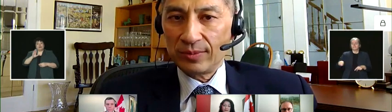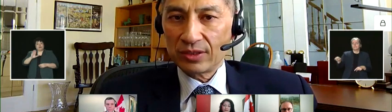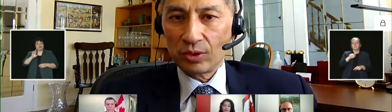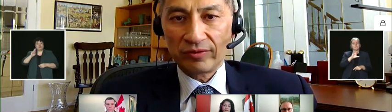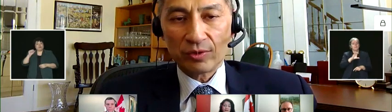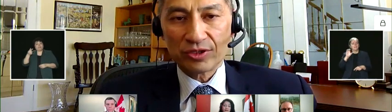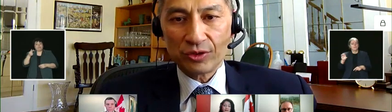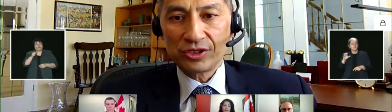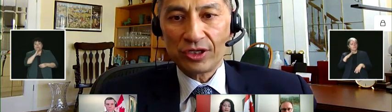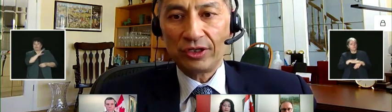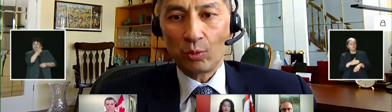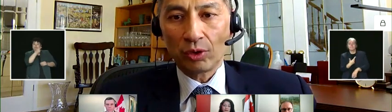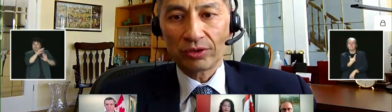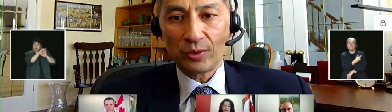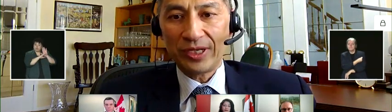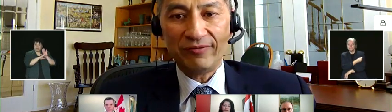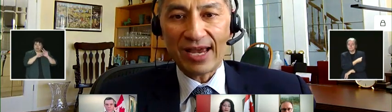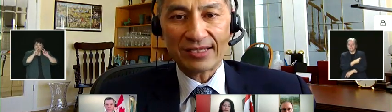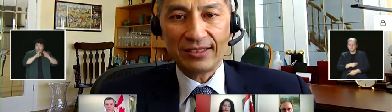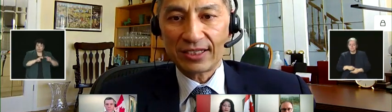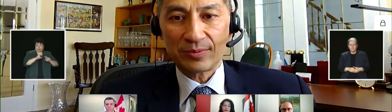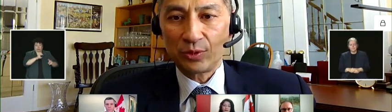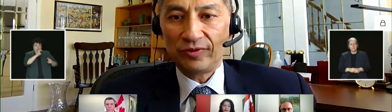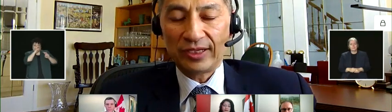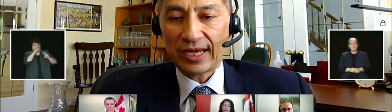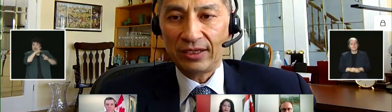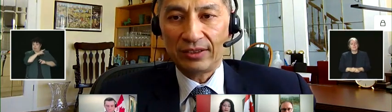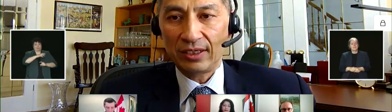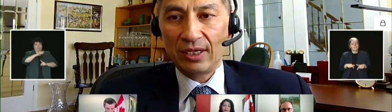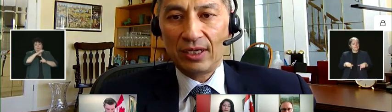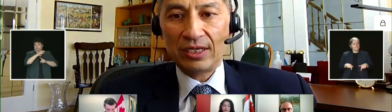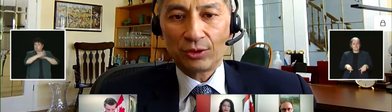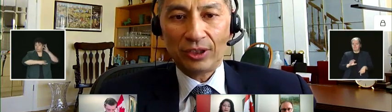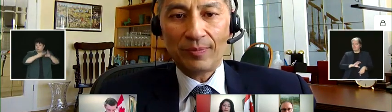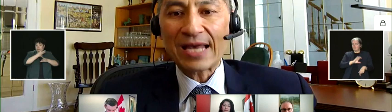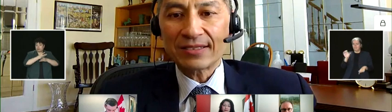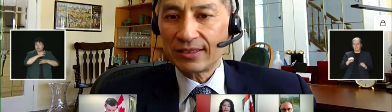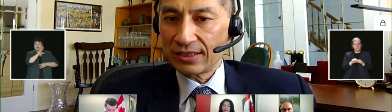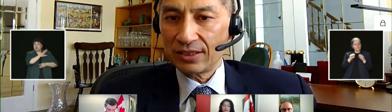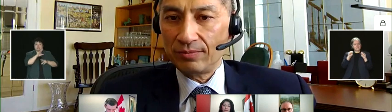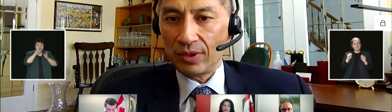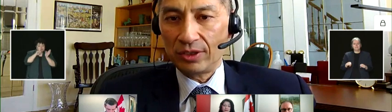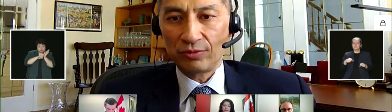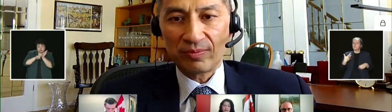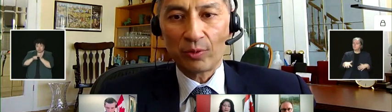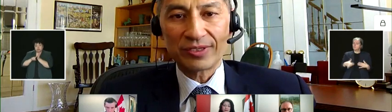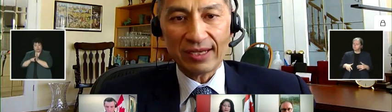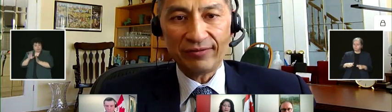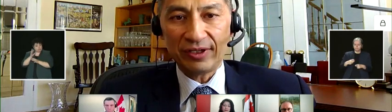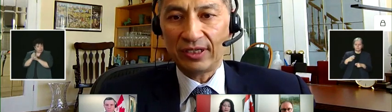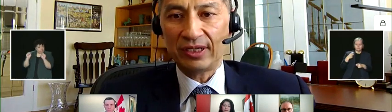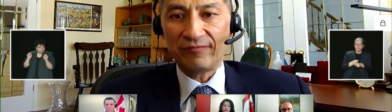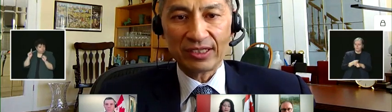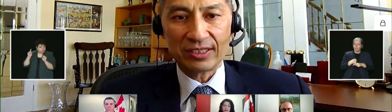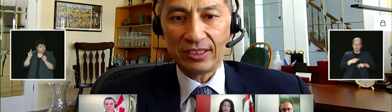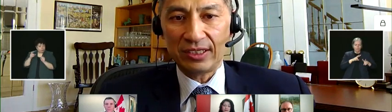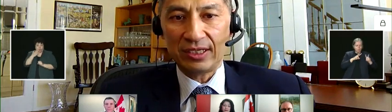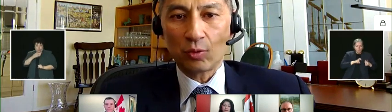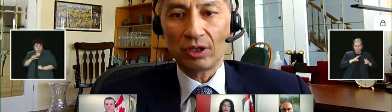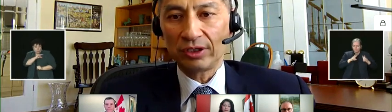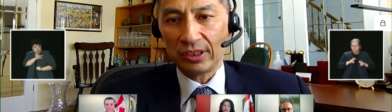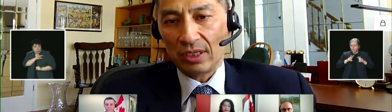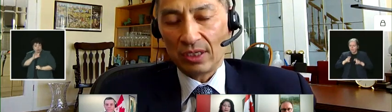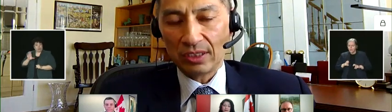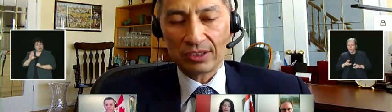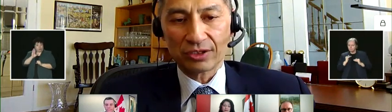regulatory system is one of the most stringent in the world. So any vaccine that's approved in Canada has certainly passed the test in terms of both safety and efficacy